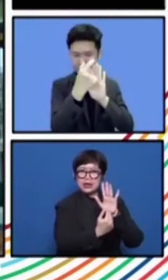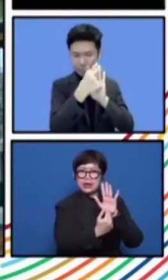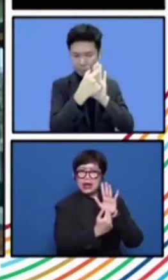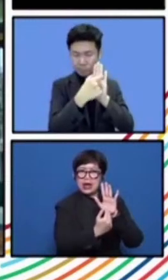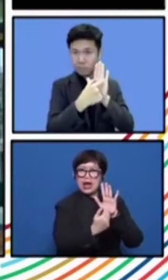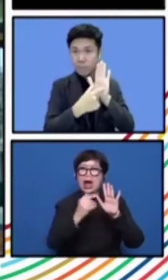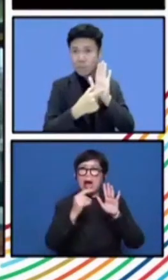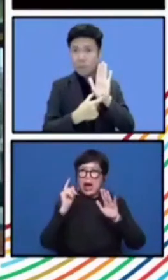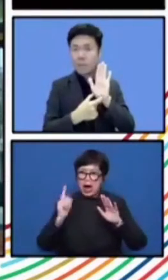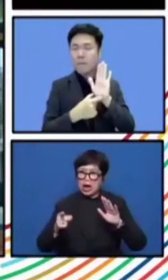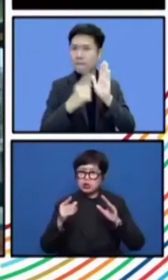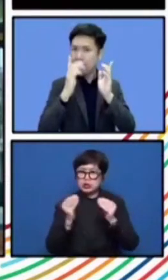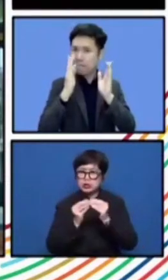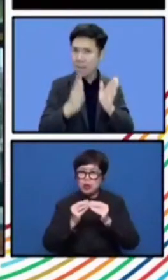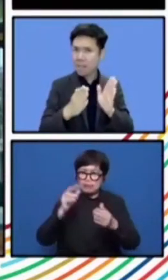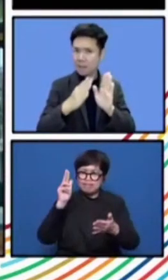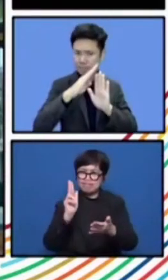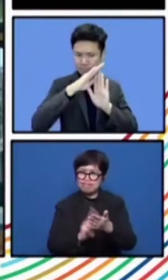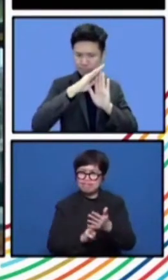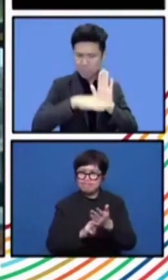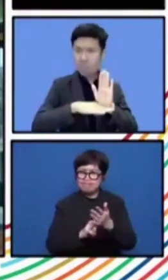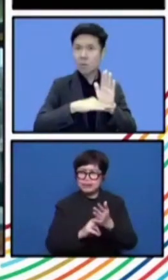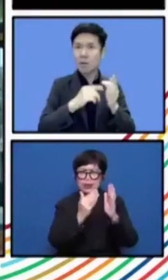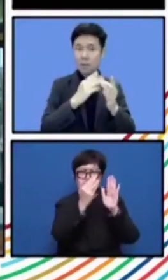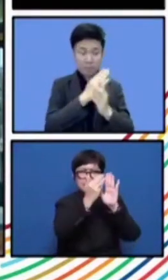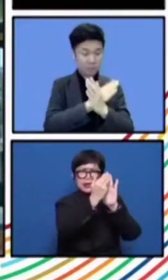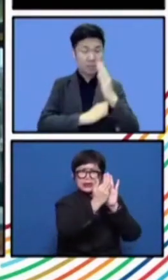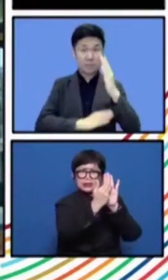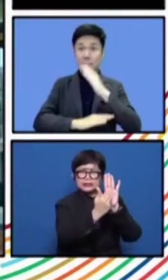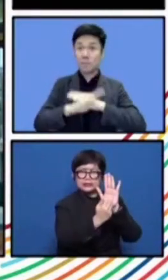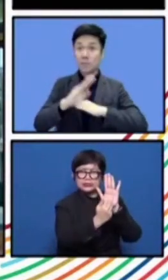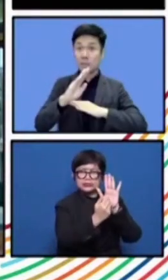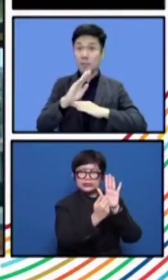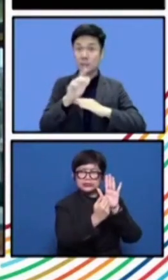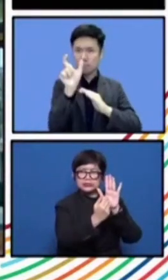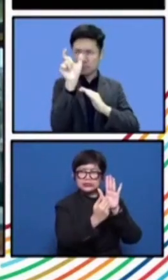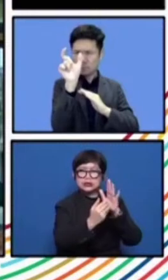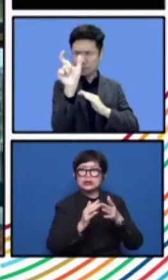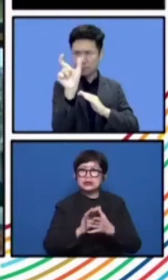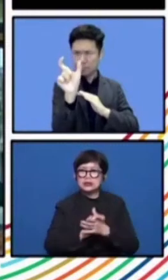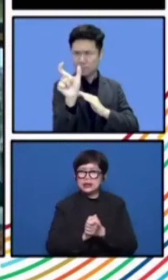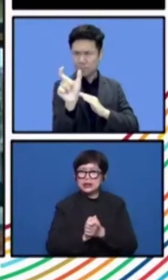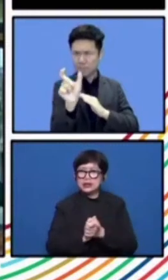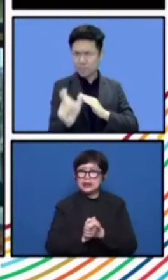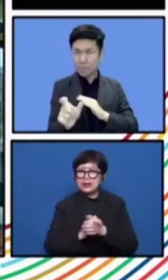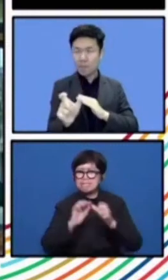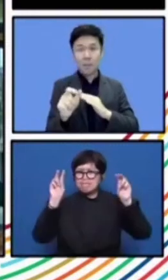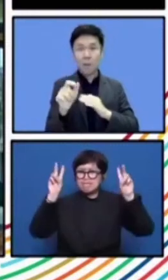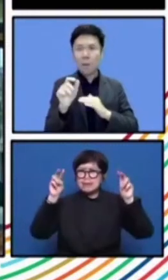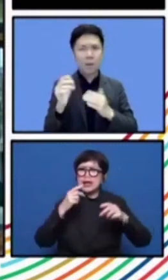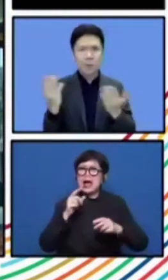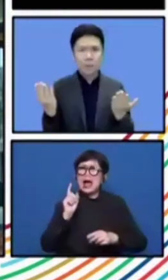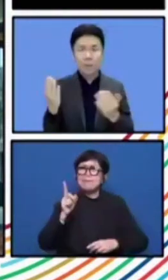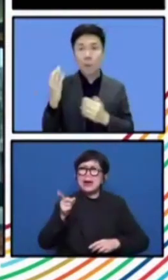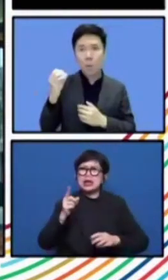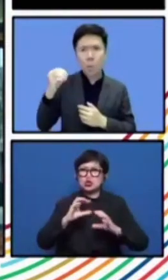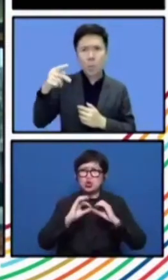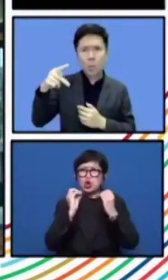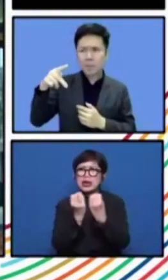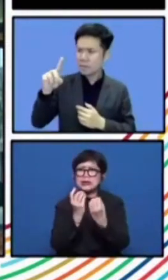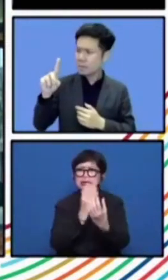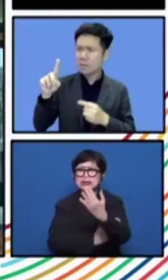up with a list of disability and the definition of opds who is the opinis with